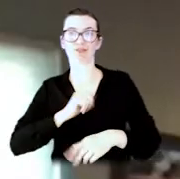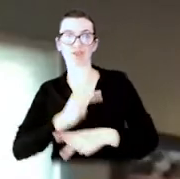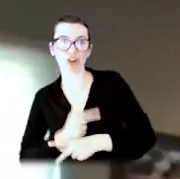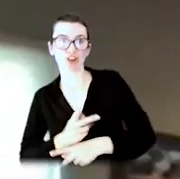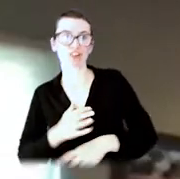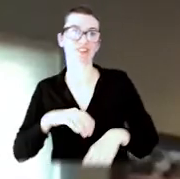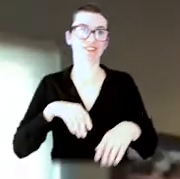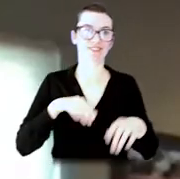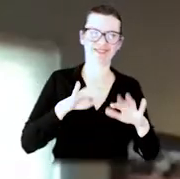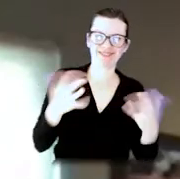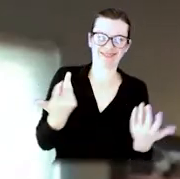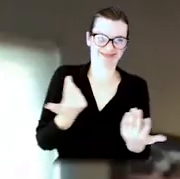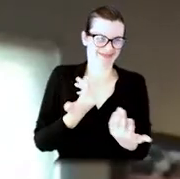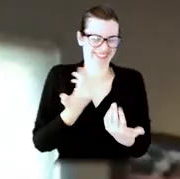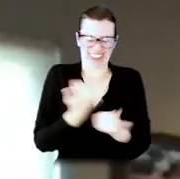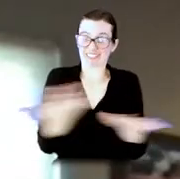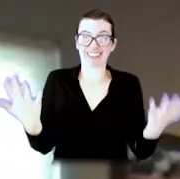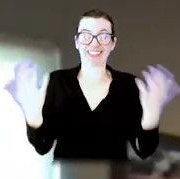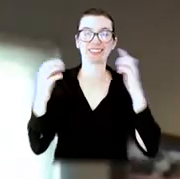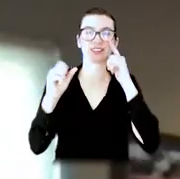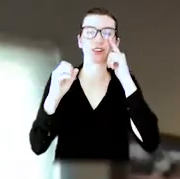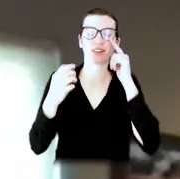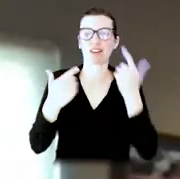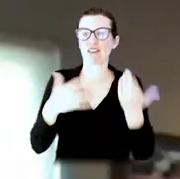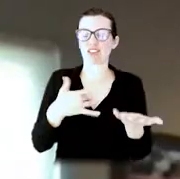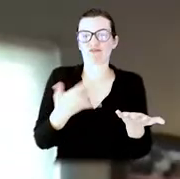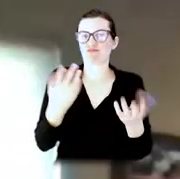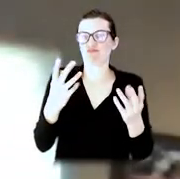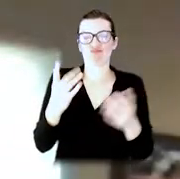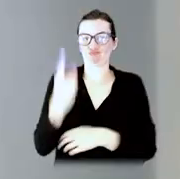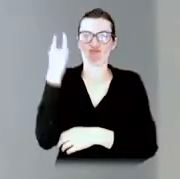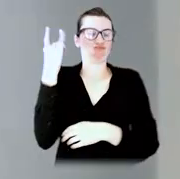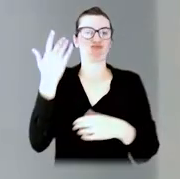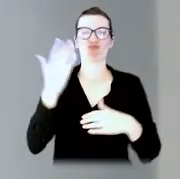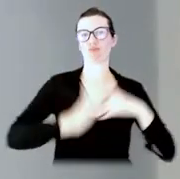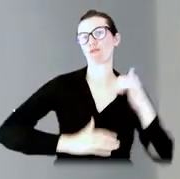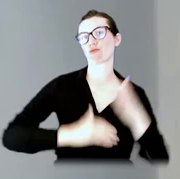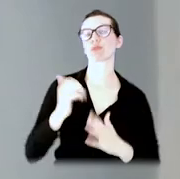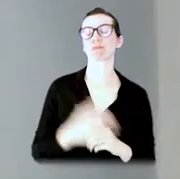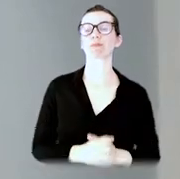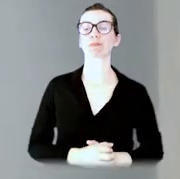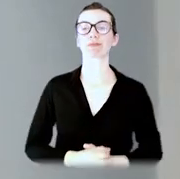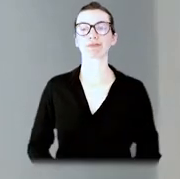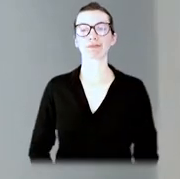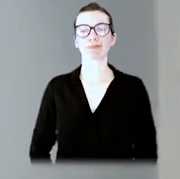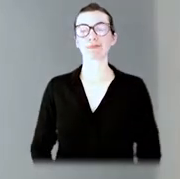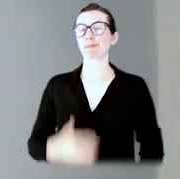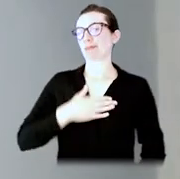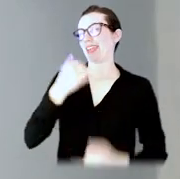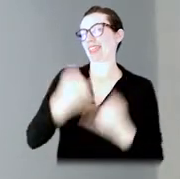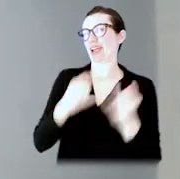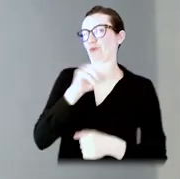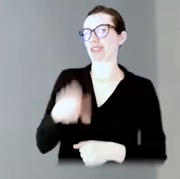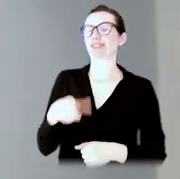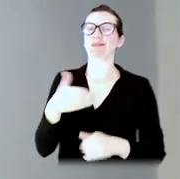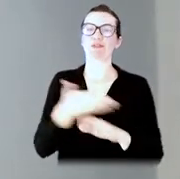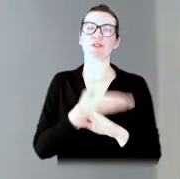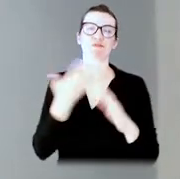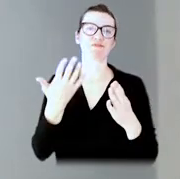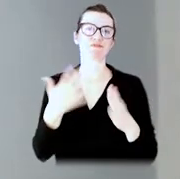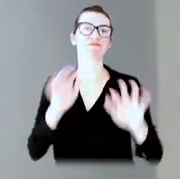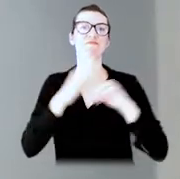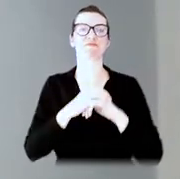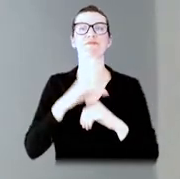you know, just everything. And so I was immediately comfortable. My last question before we let you go and bring in the rest of the panel